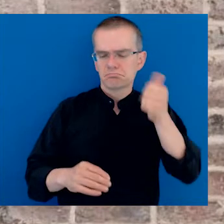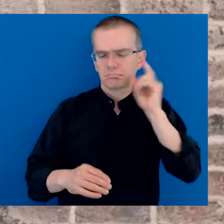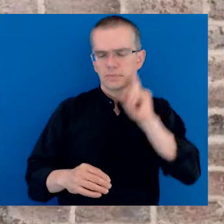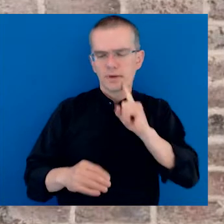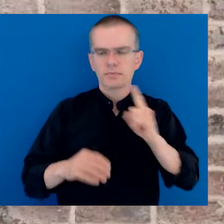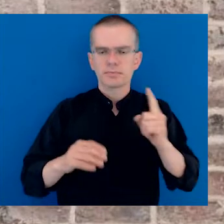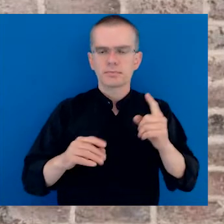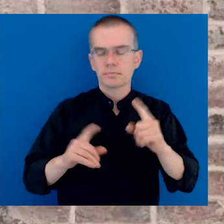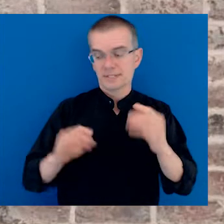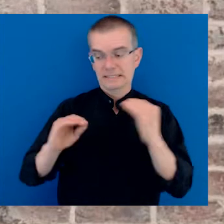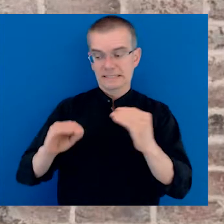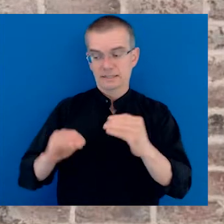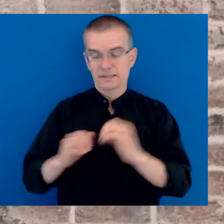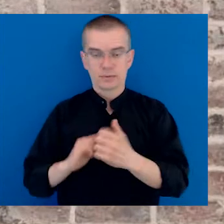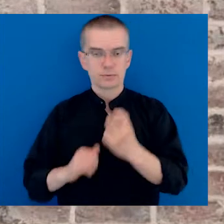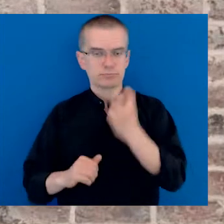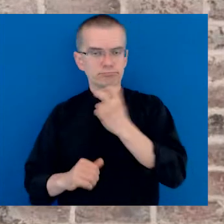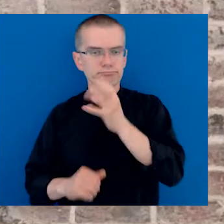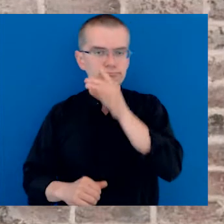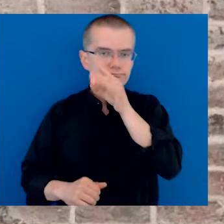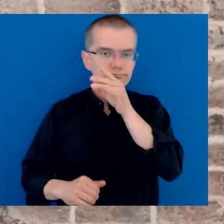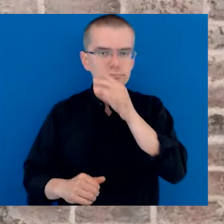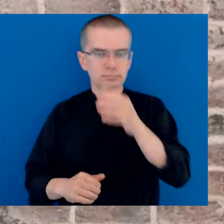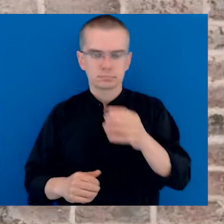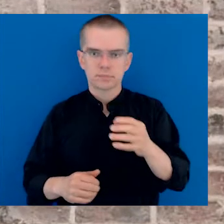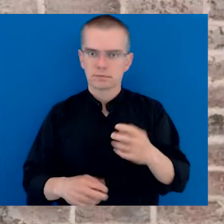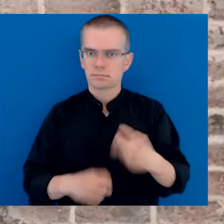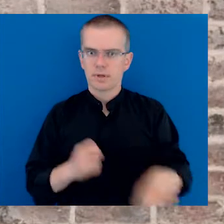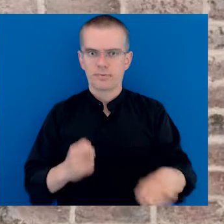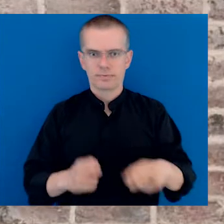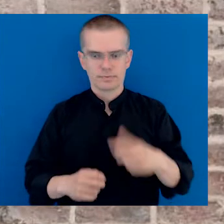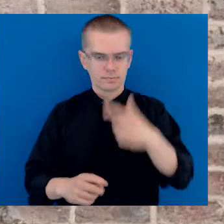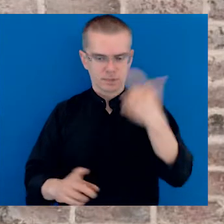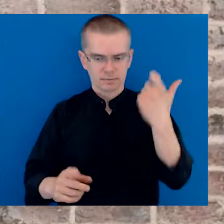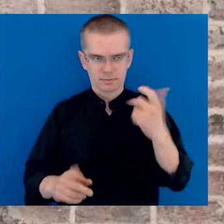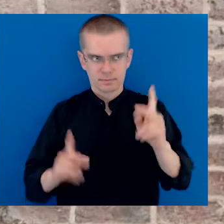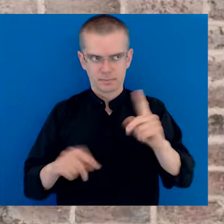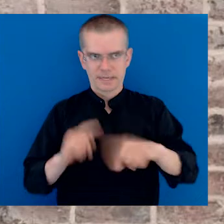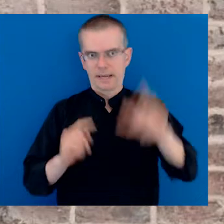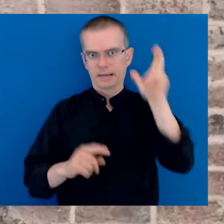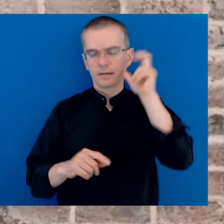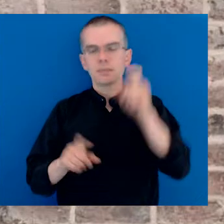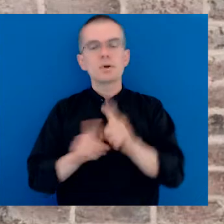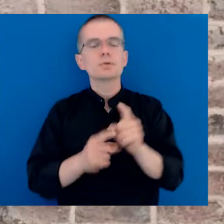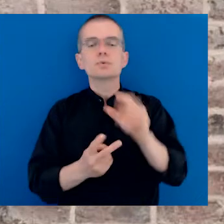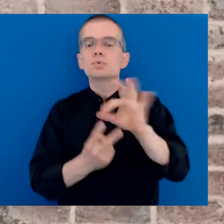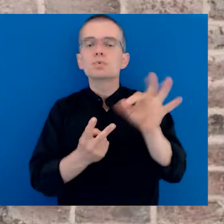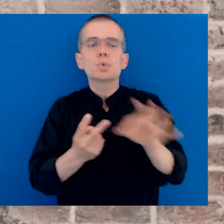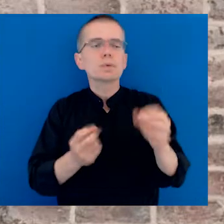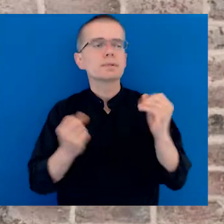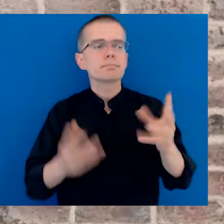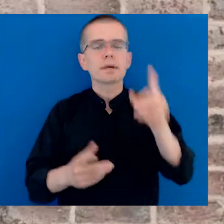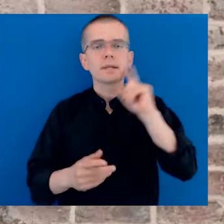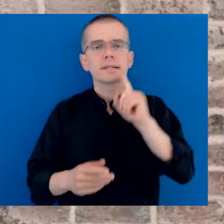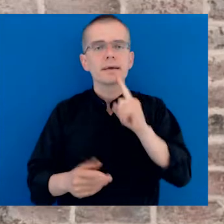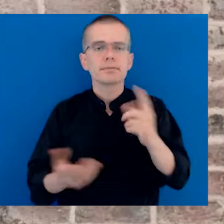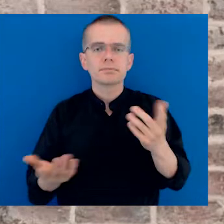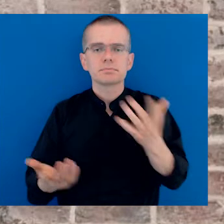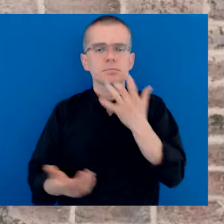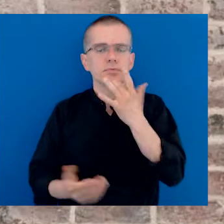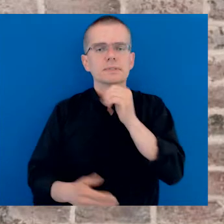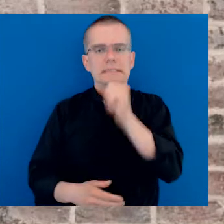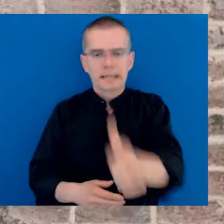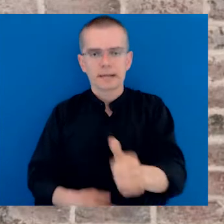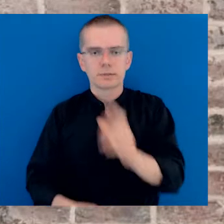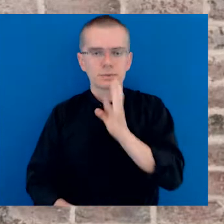challenging for people who can't hear. But also there's a choice that there are many deaf people who choose not to speak